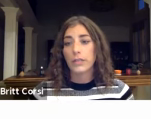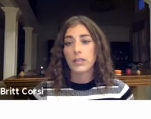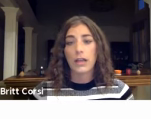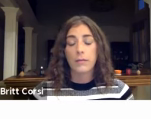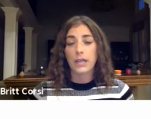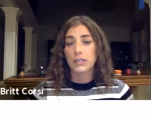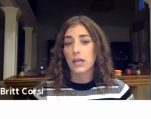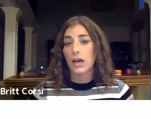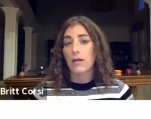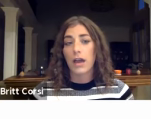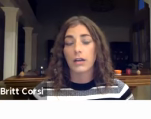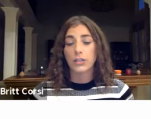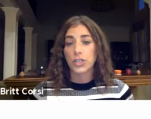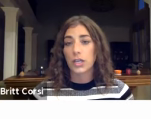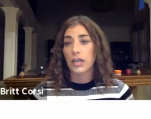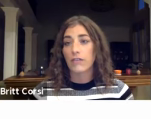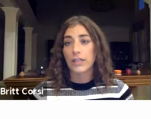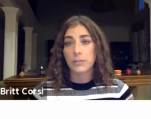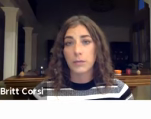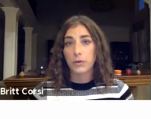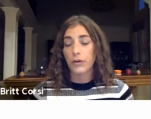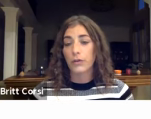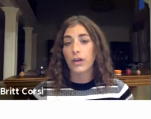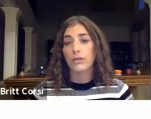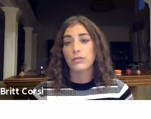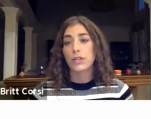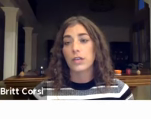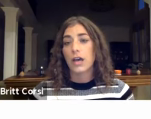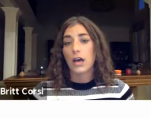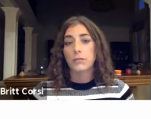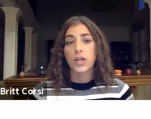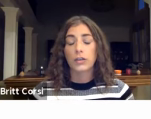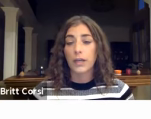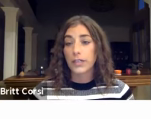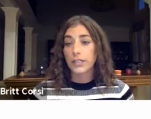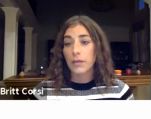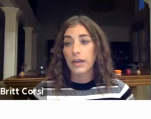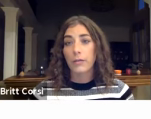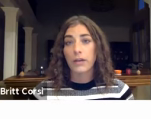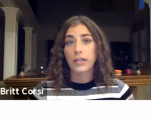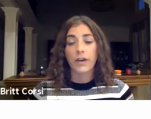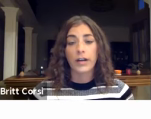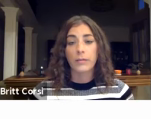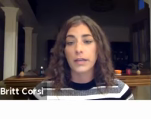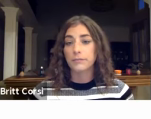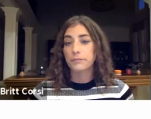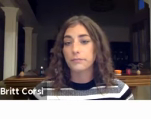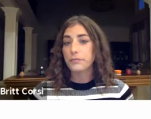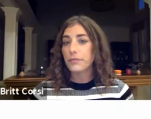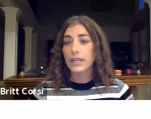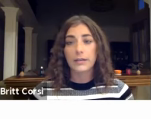whether it was climate, energy, investment portfolios, documentaries coming out about the